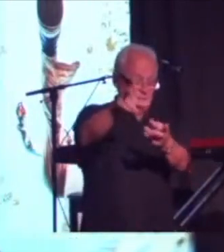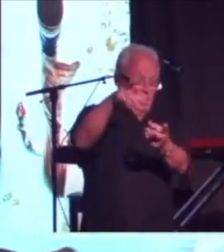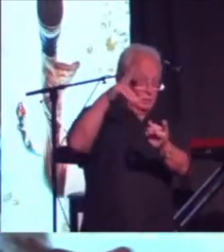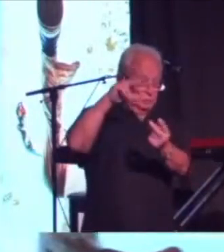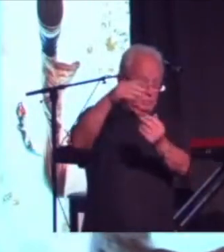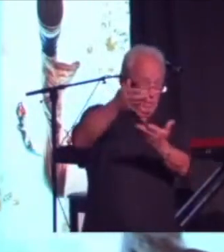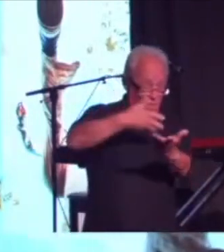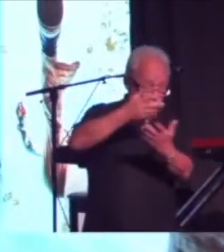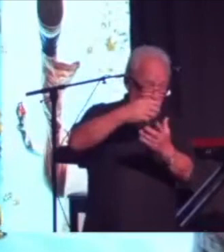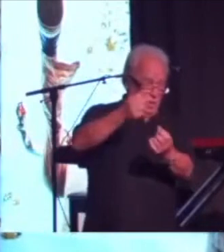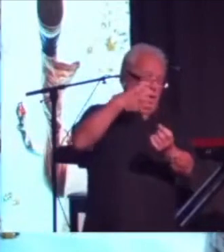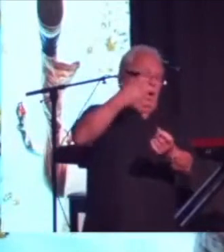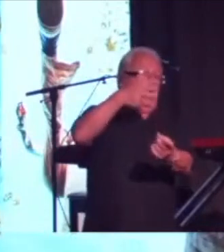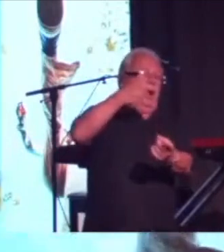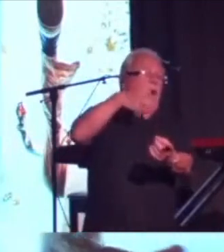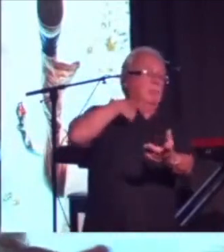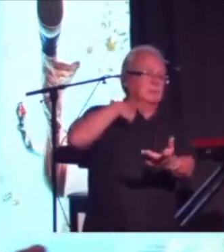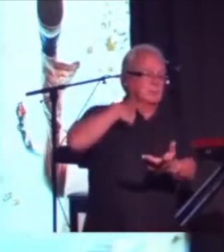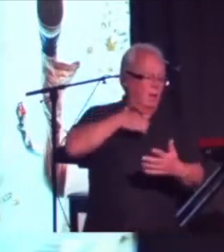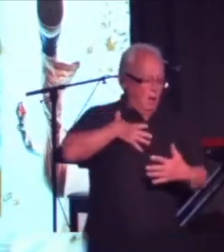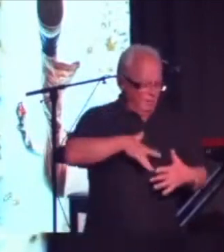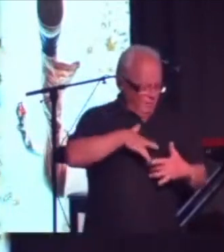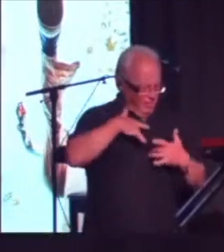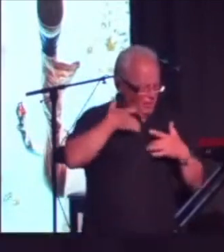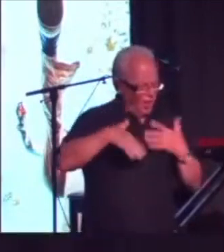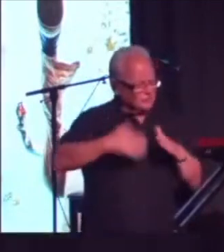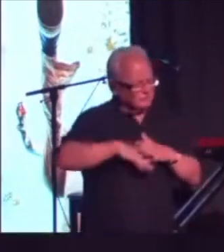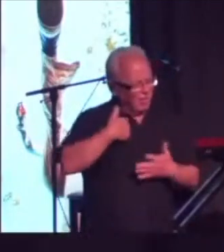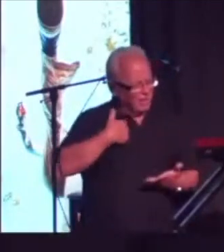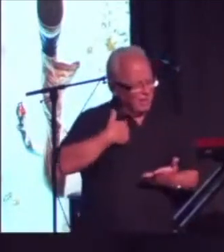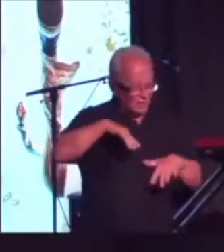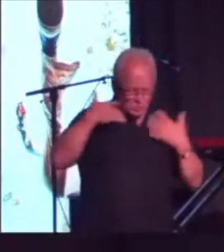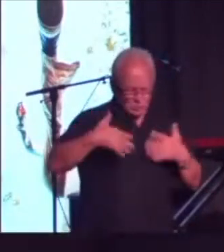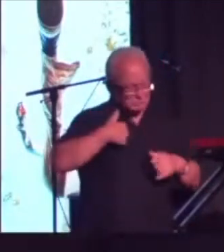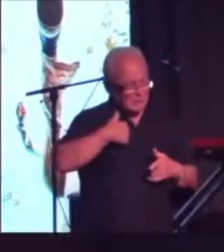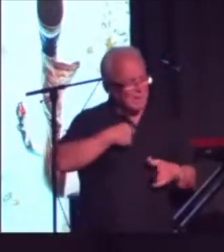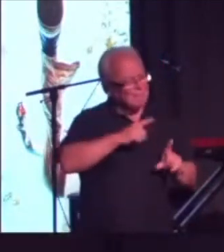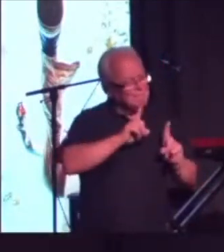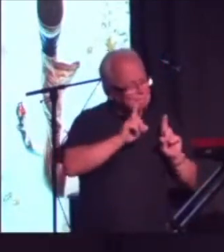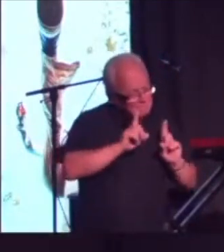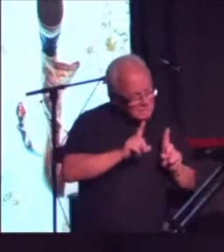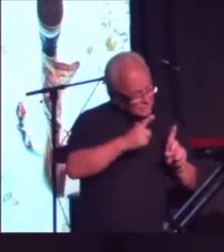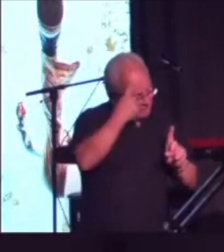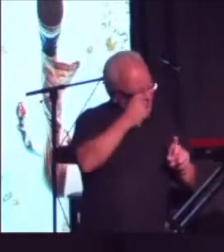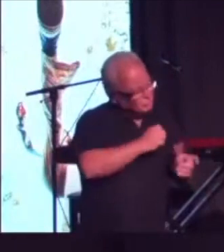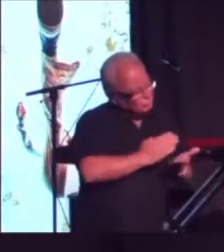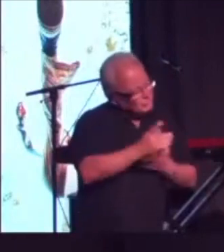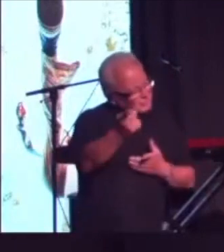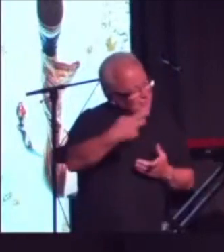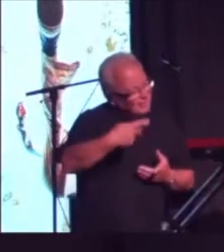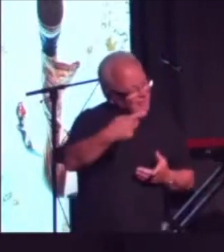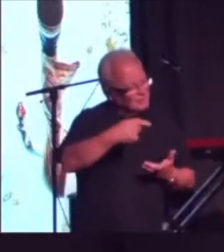something that's hurtful even for you to receive, those are wounds you can trust. You can trust